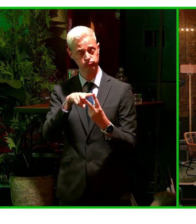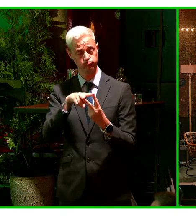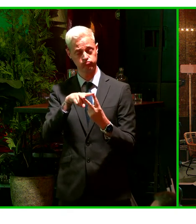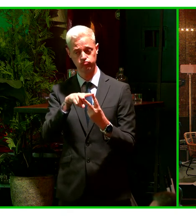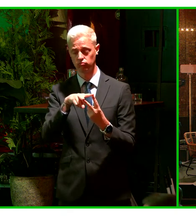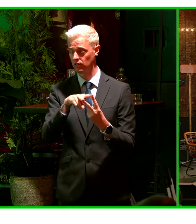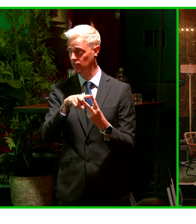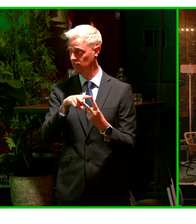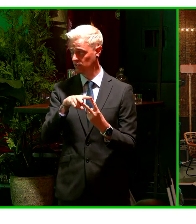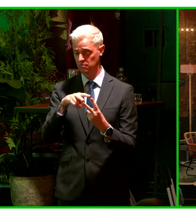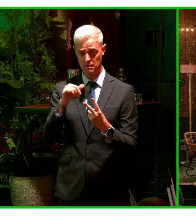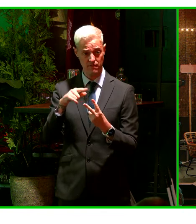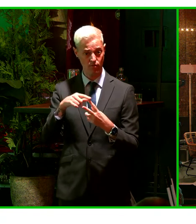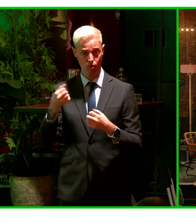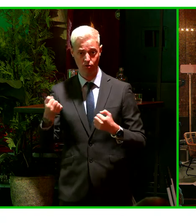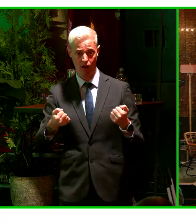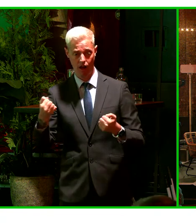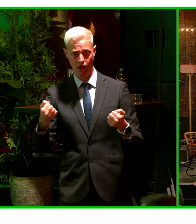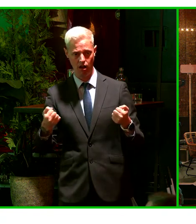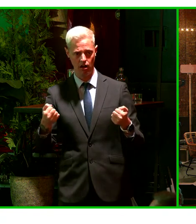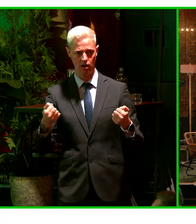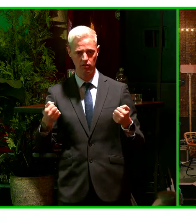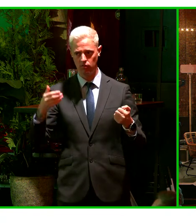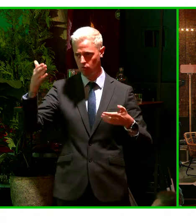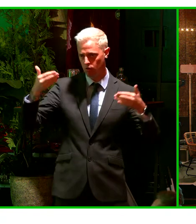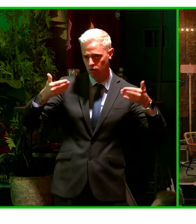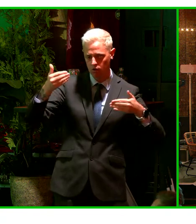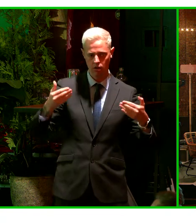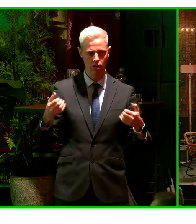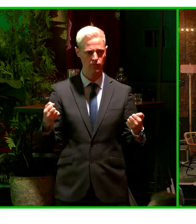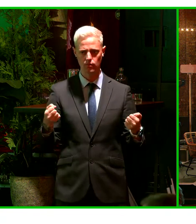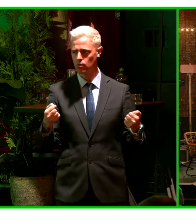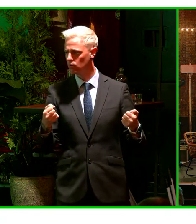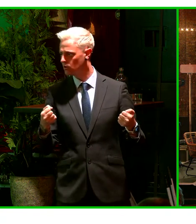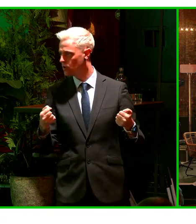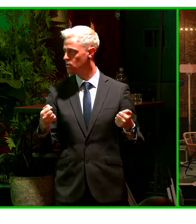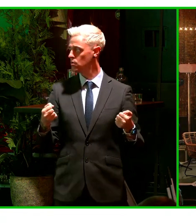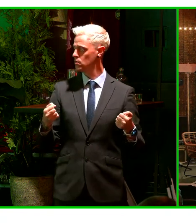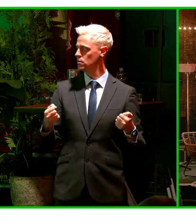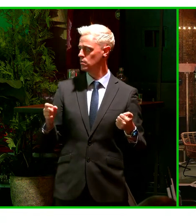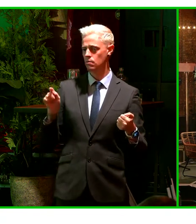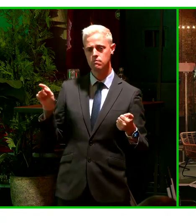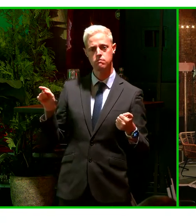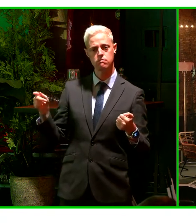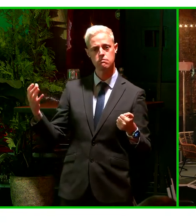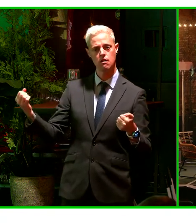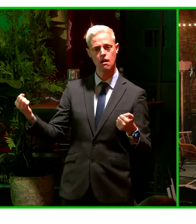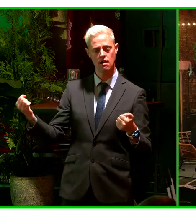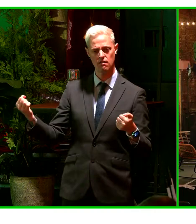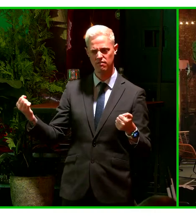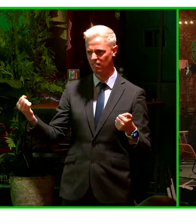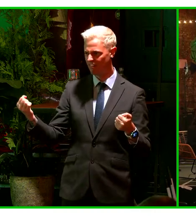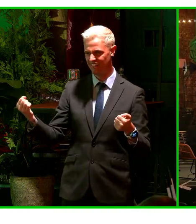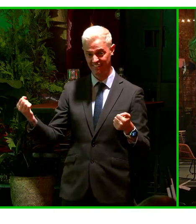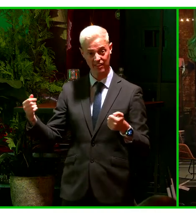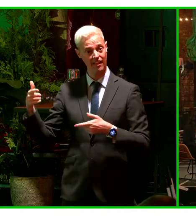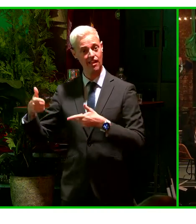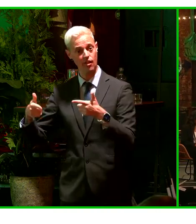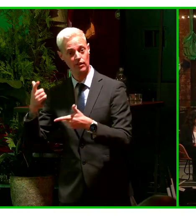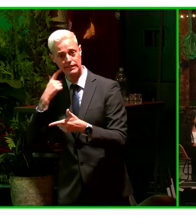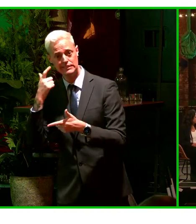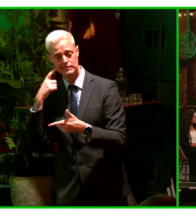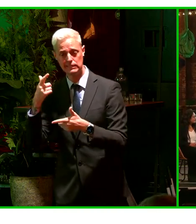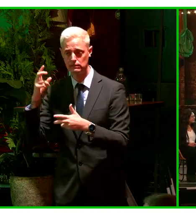out of your car window and see something at least as attractive and easy as what you're doing now, why would you get out of the car?